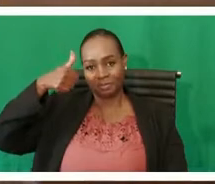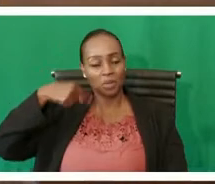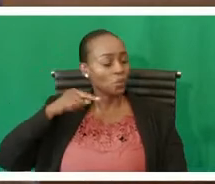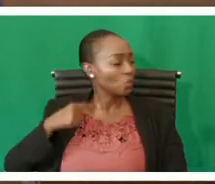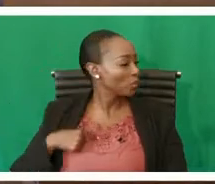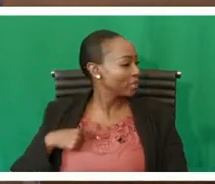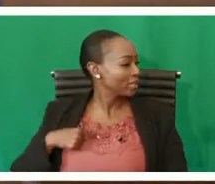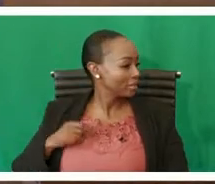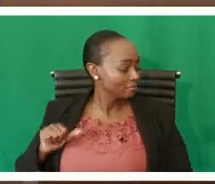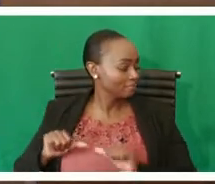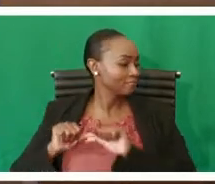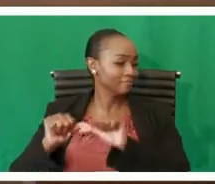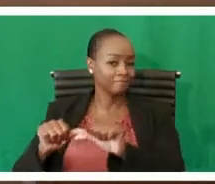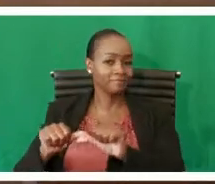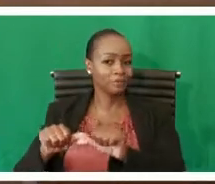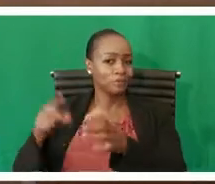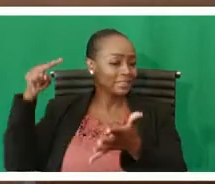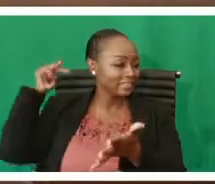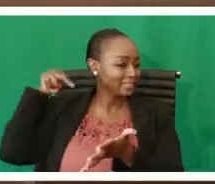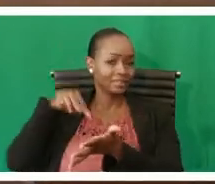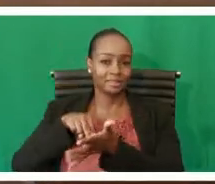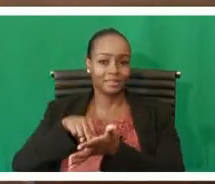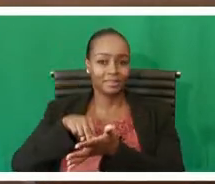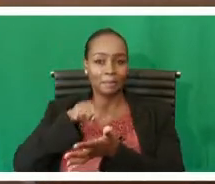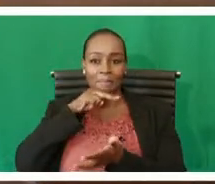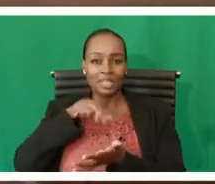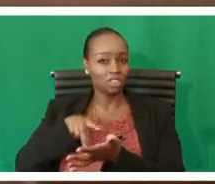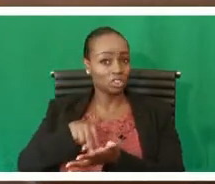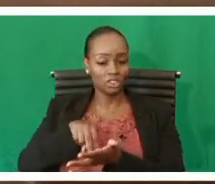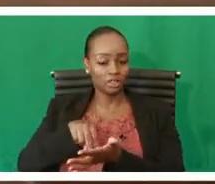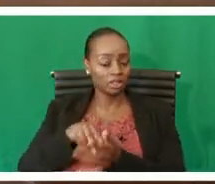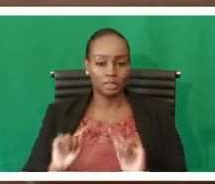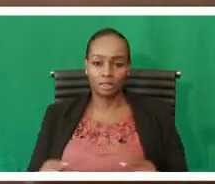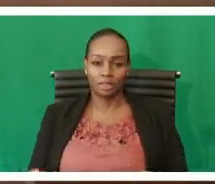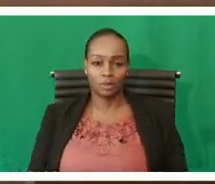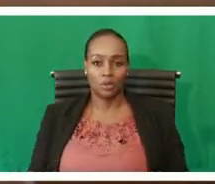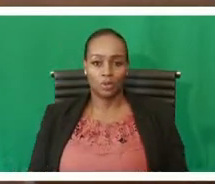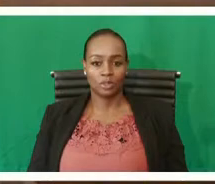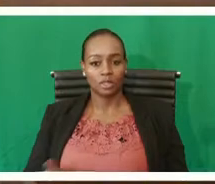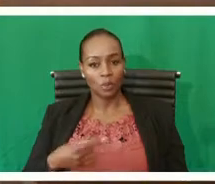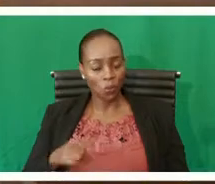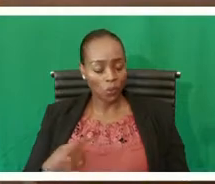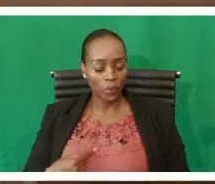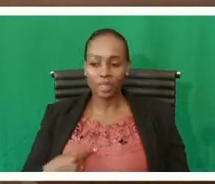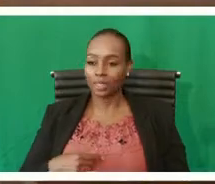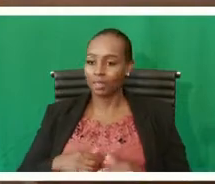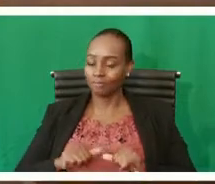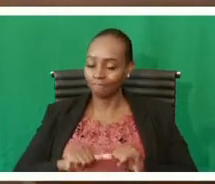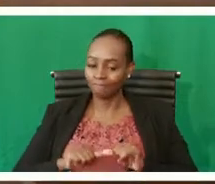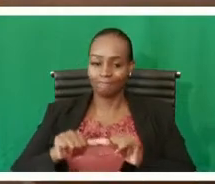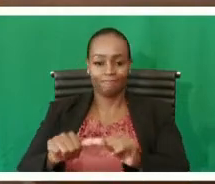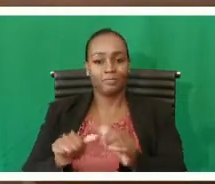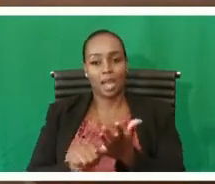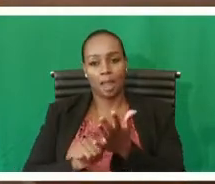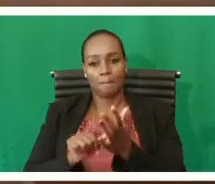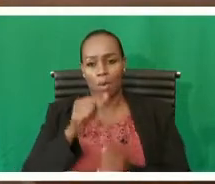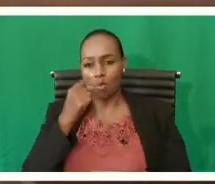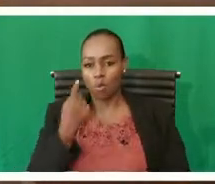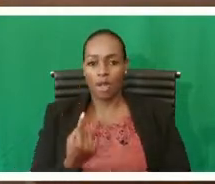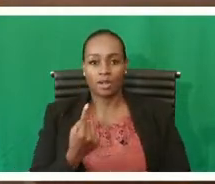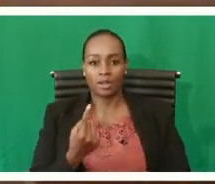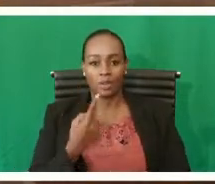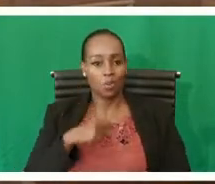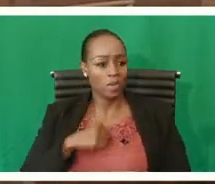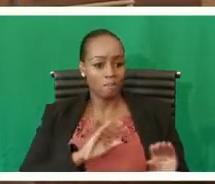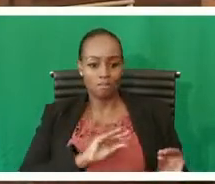nowhere. Re eme a re tsitsinyehe. Re tla dula re ntse re le di number one. Ha hona mo re yang